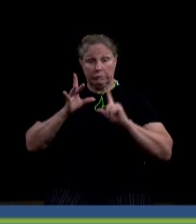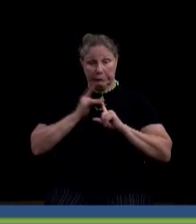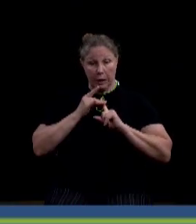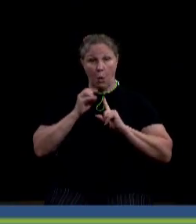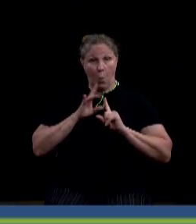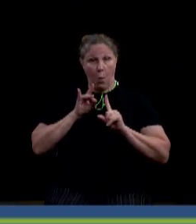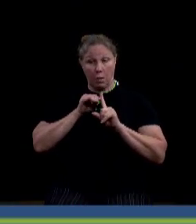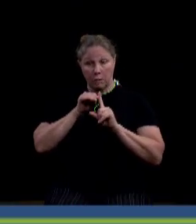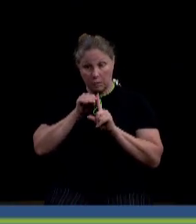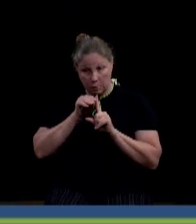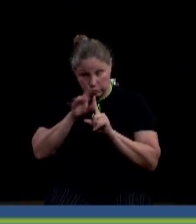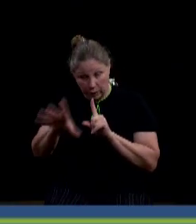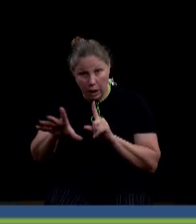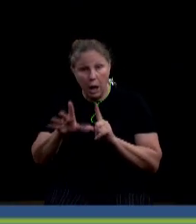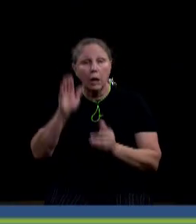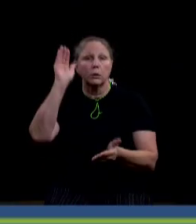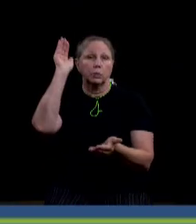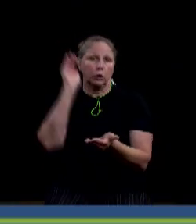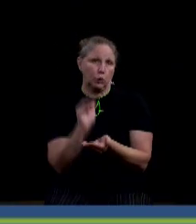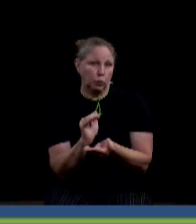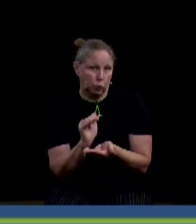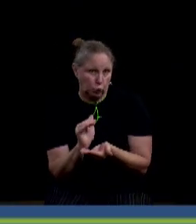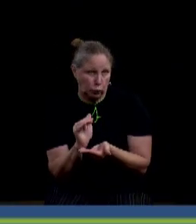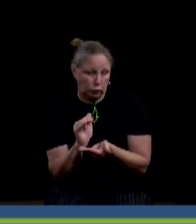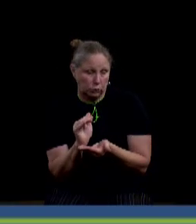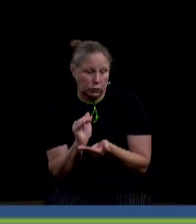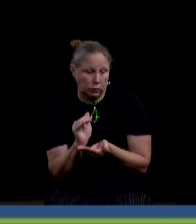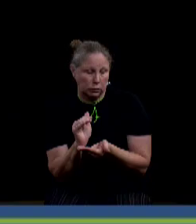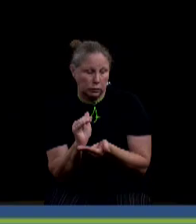a population benefit